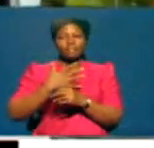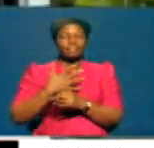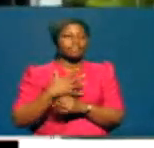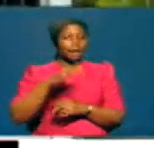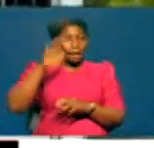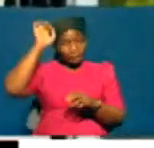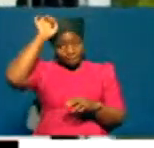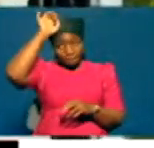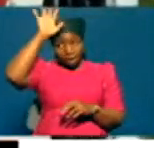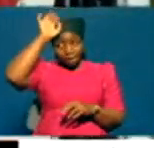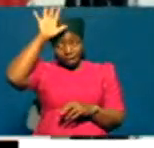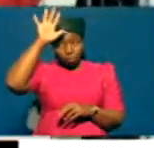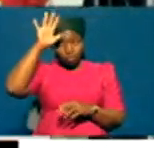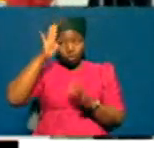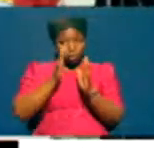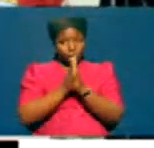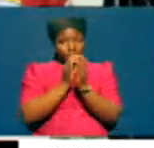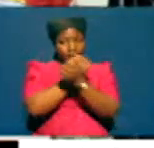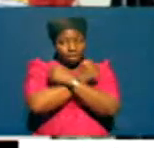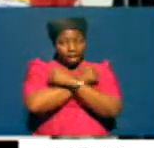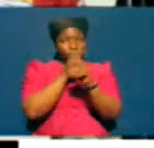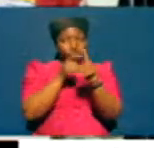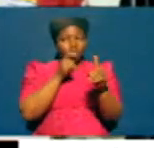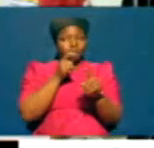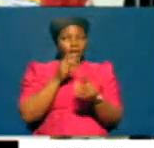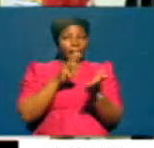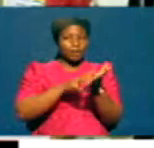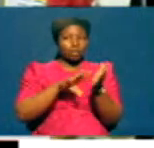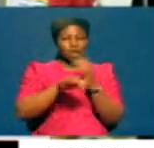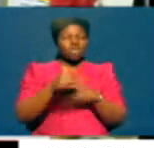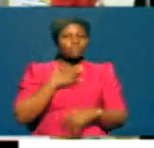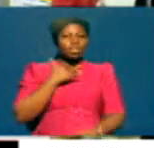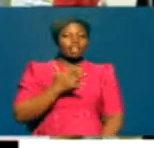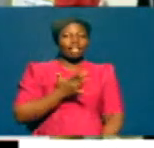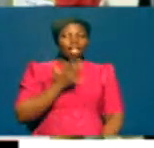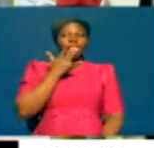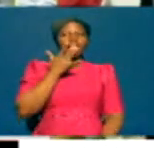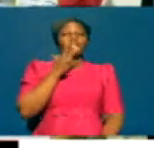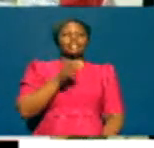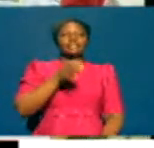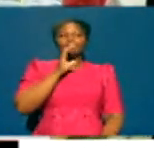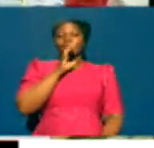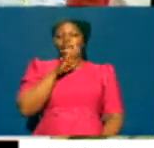from Migori County. Let me just get a sense of how it tastes.